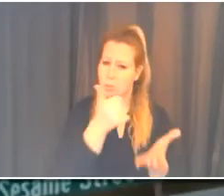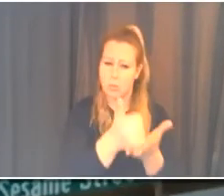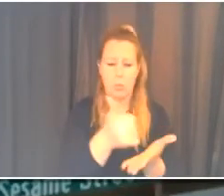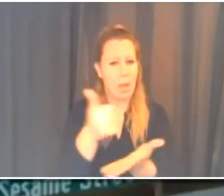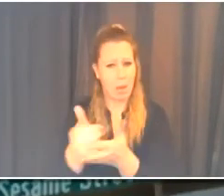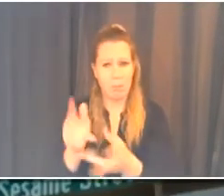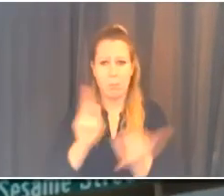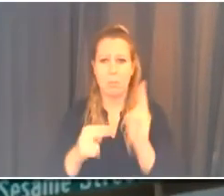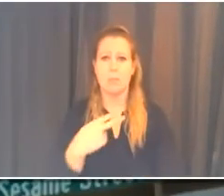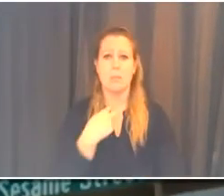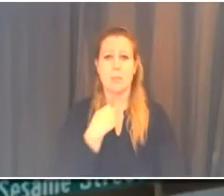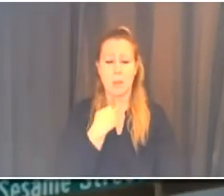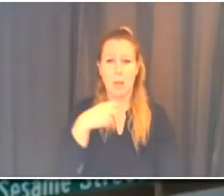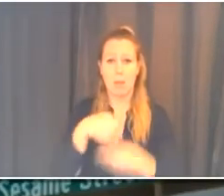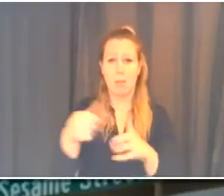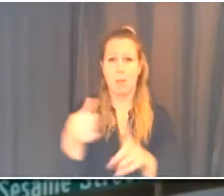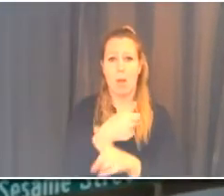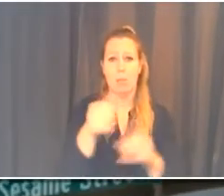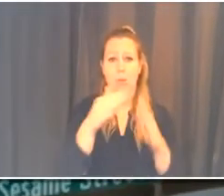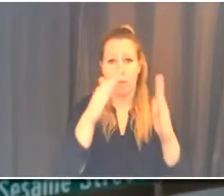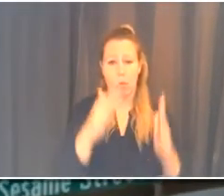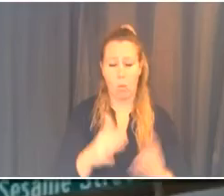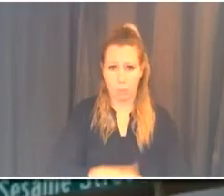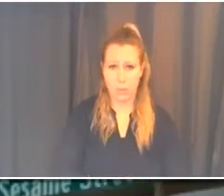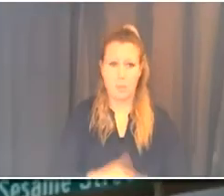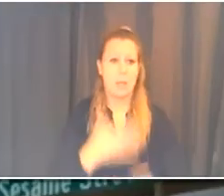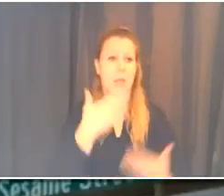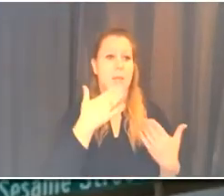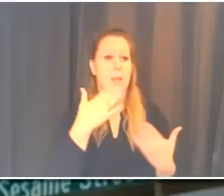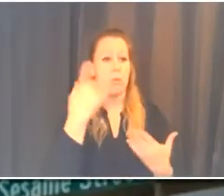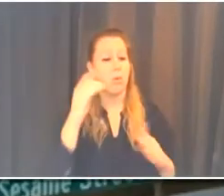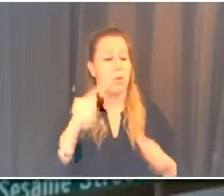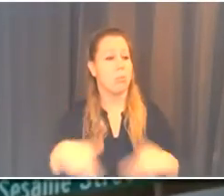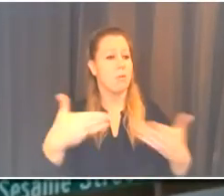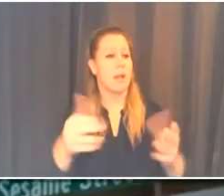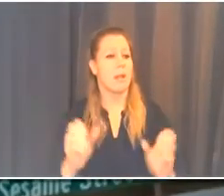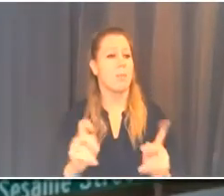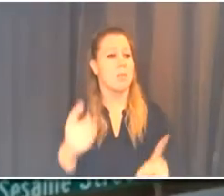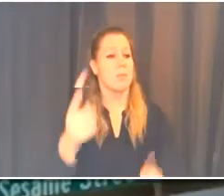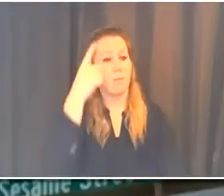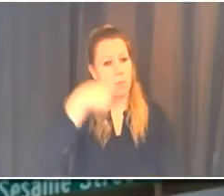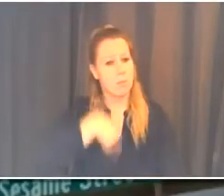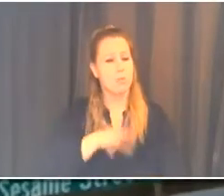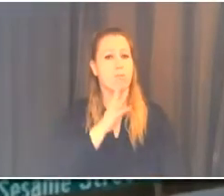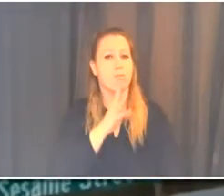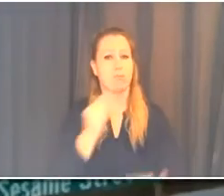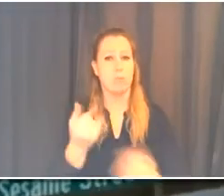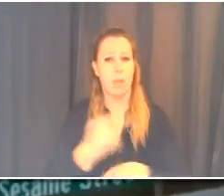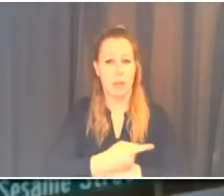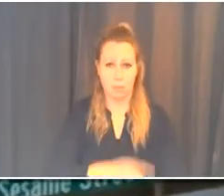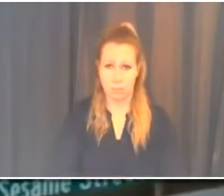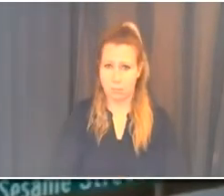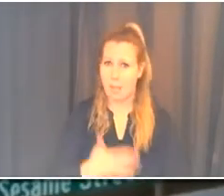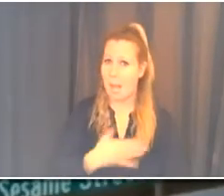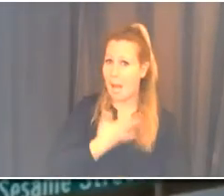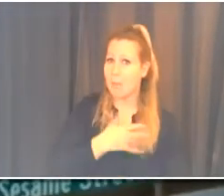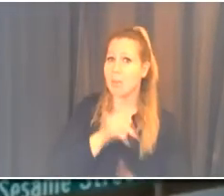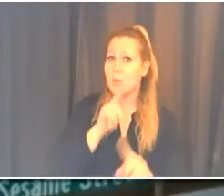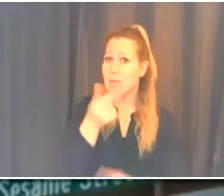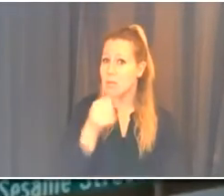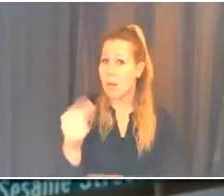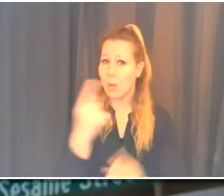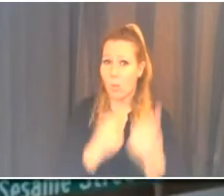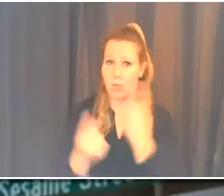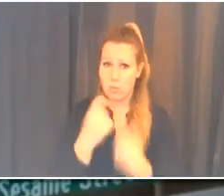extraordinary Advocate uh for um for your clients and for so many